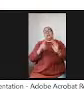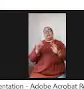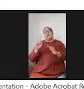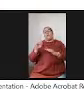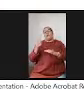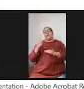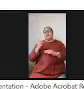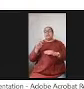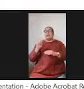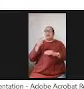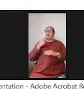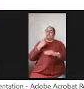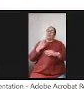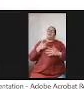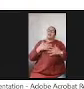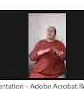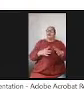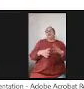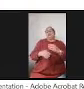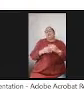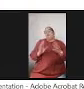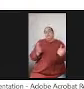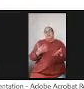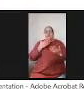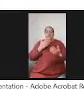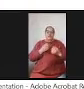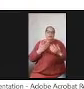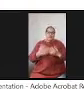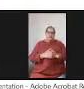hand. Thank you so much.